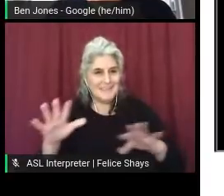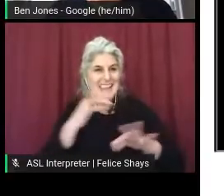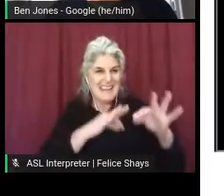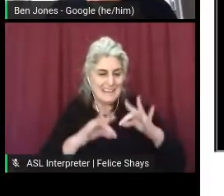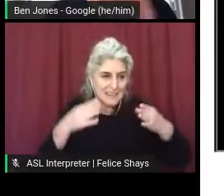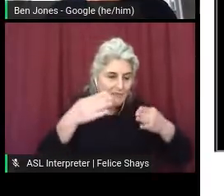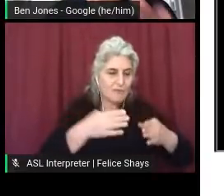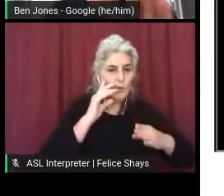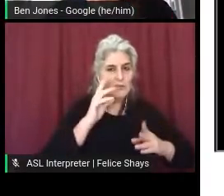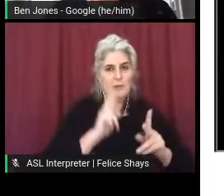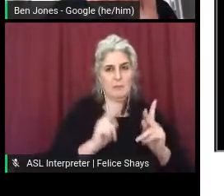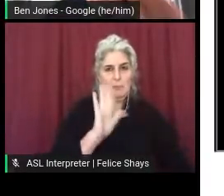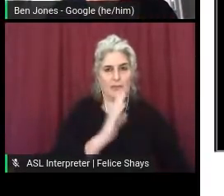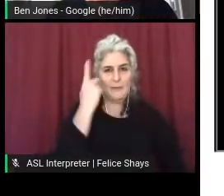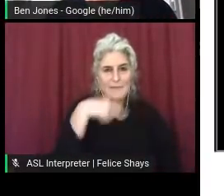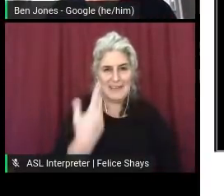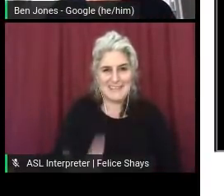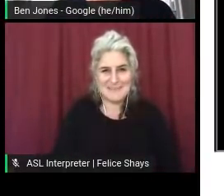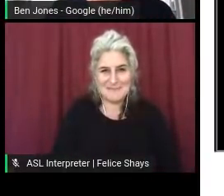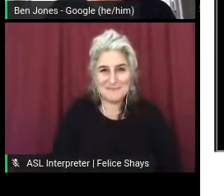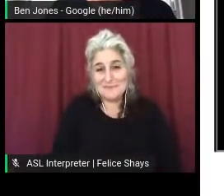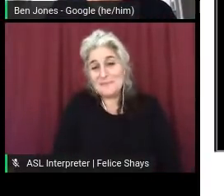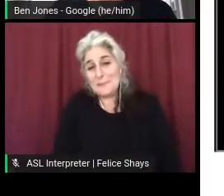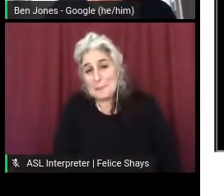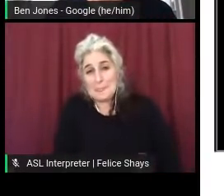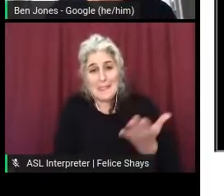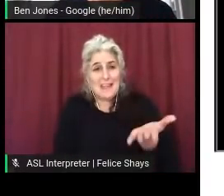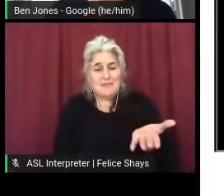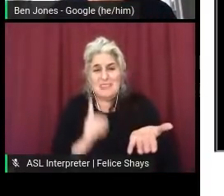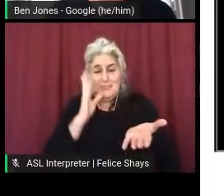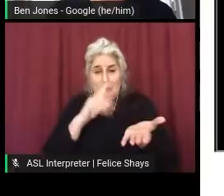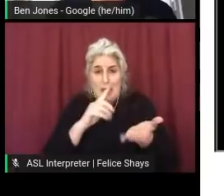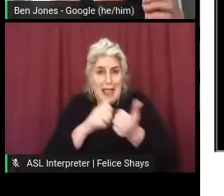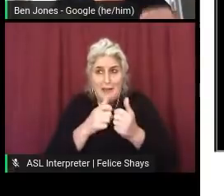this to say, you know, this was a phone and a credit card and